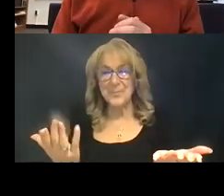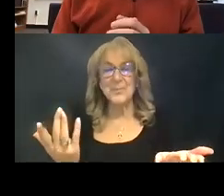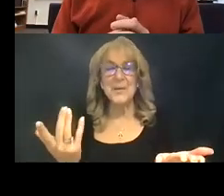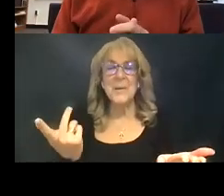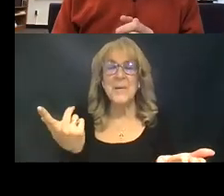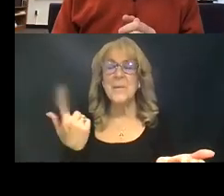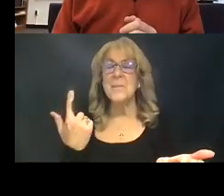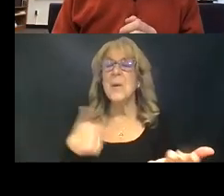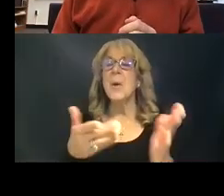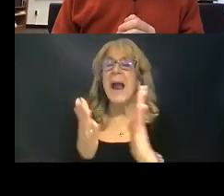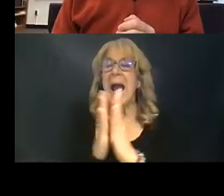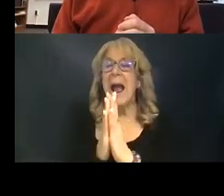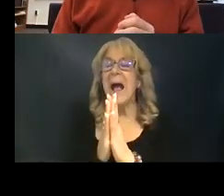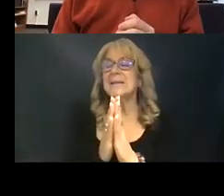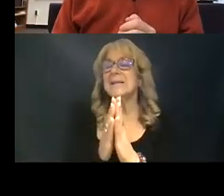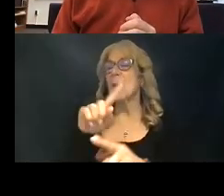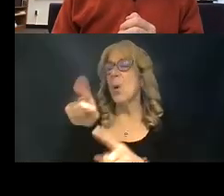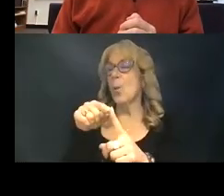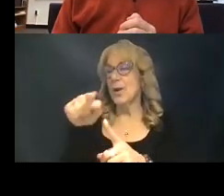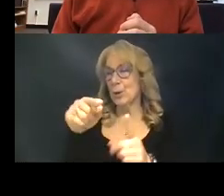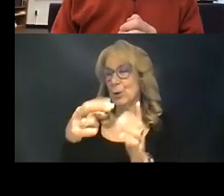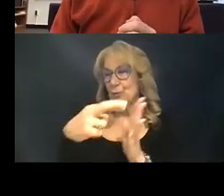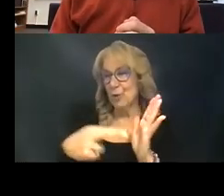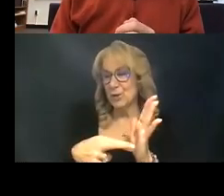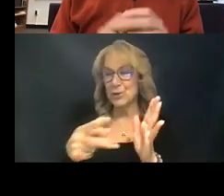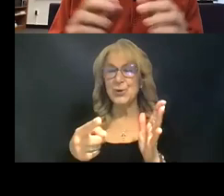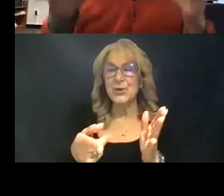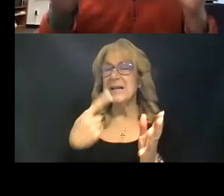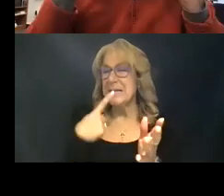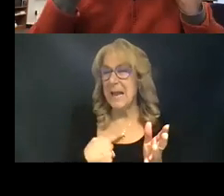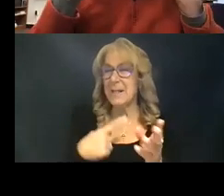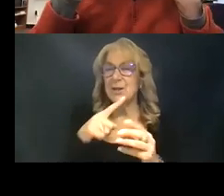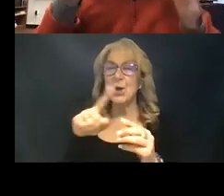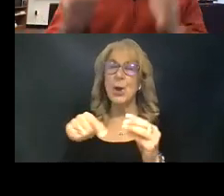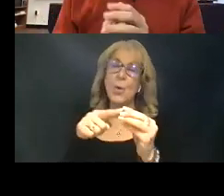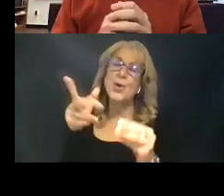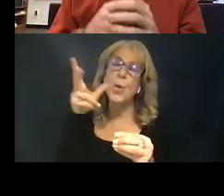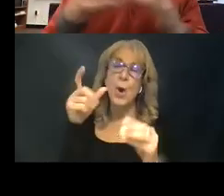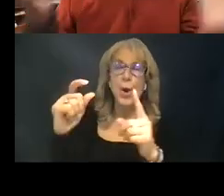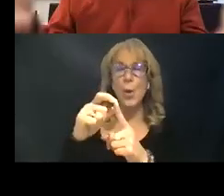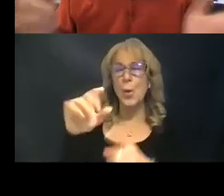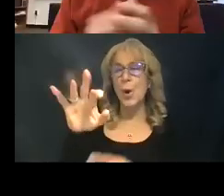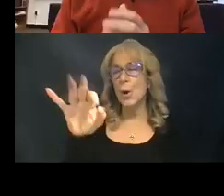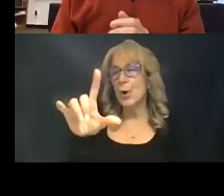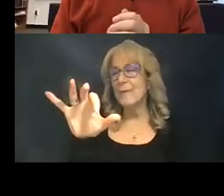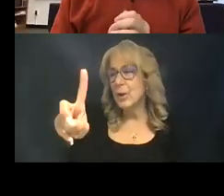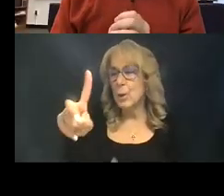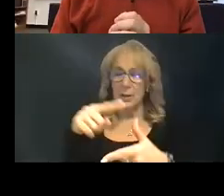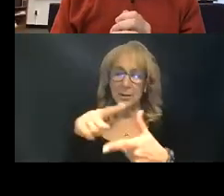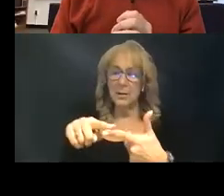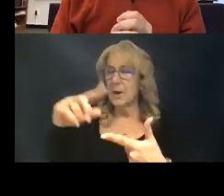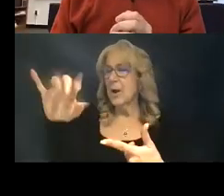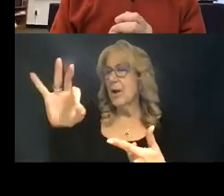when you registered to tell us a little about what you thought about when you heard the words fluids and flows. And